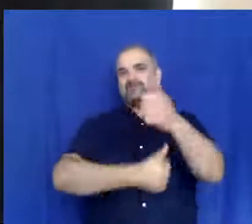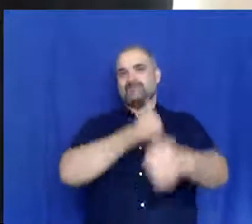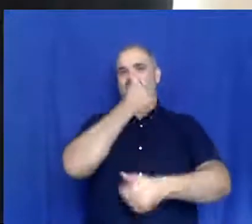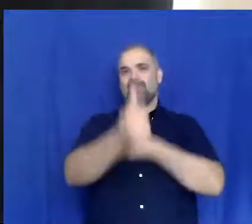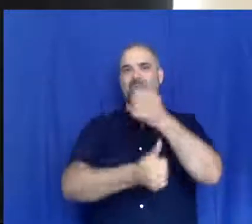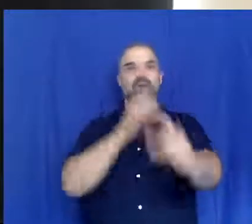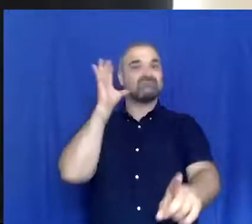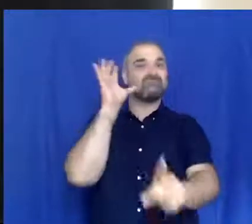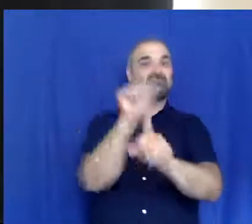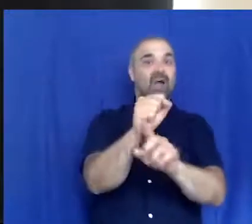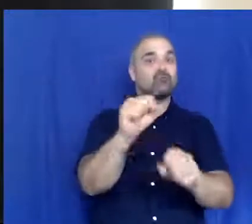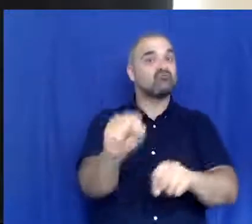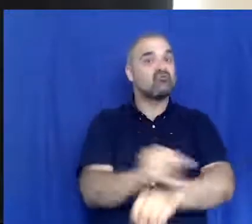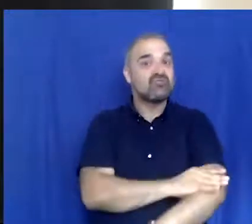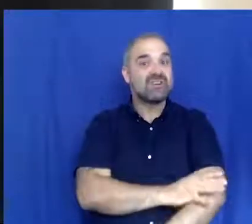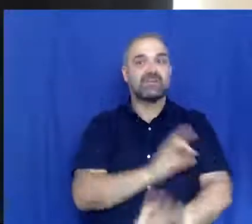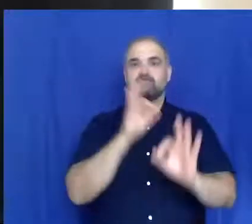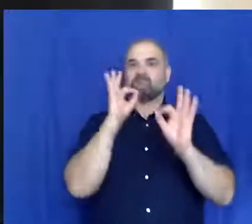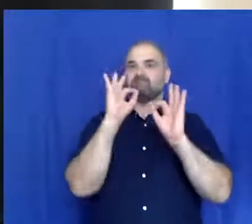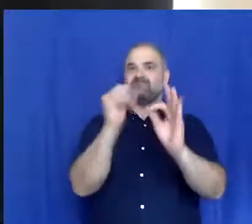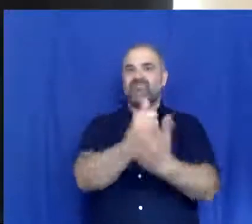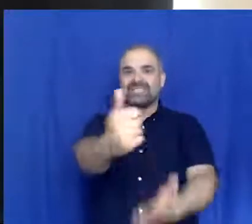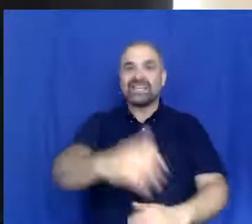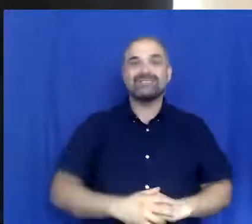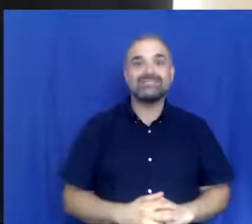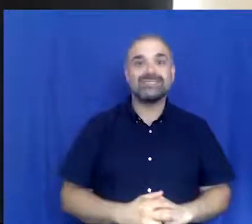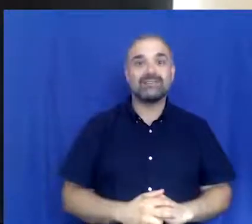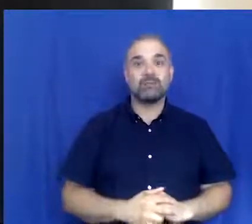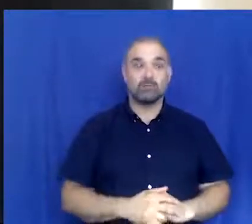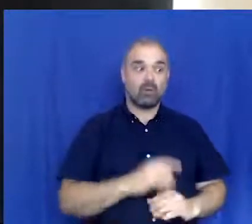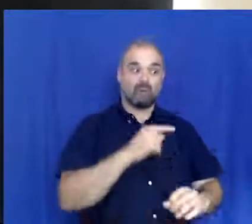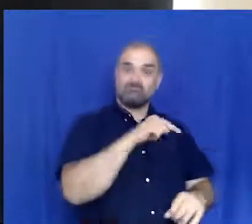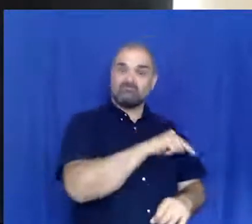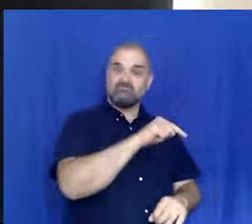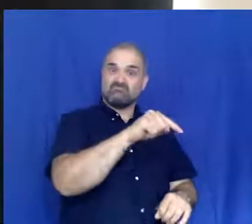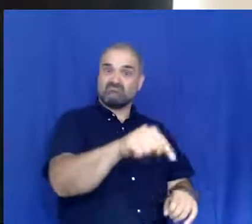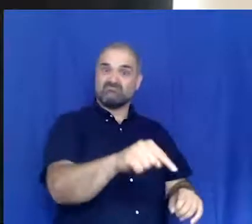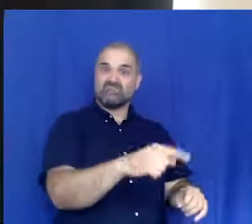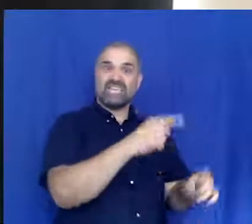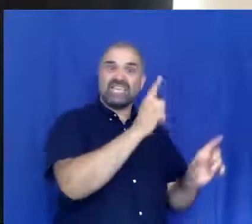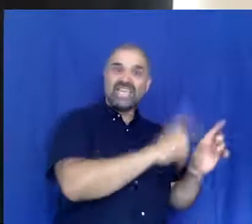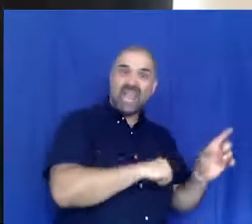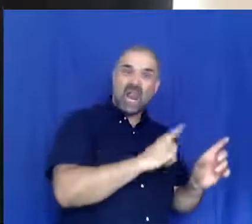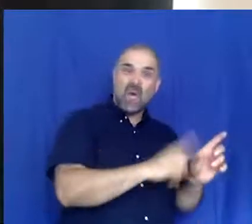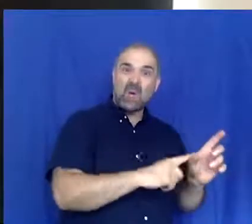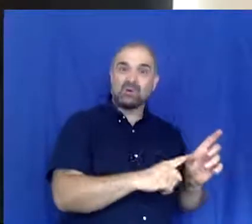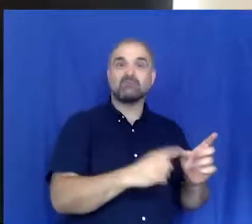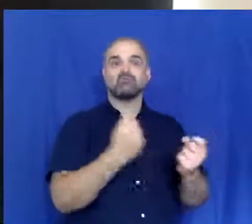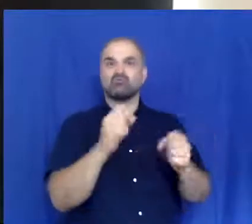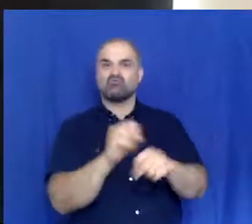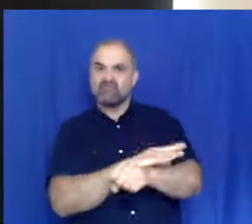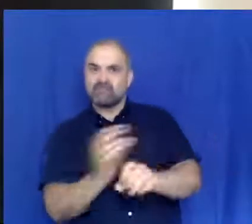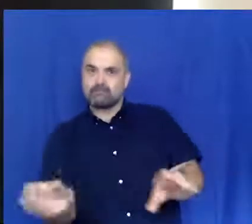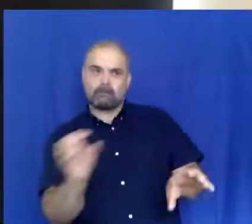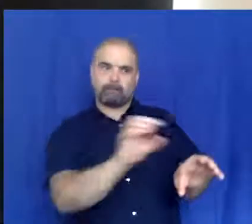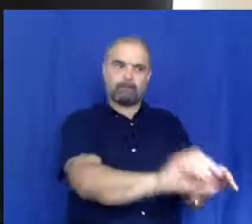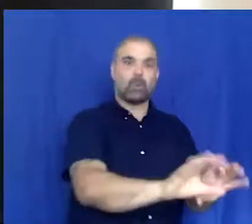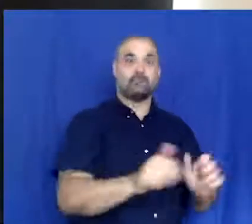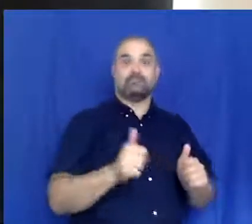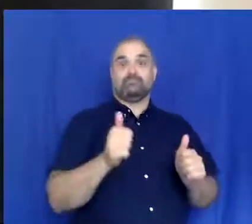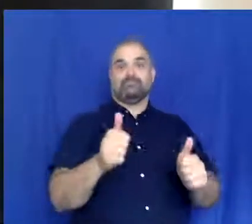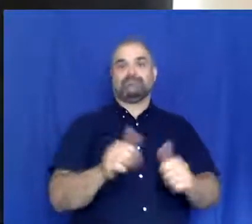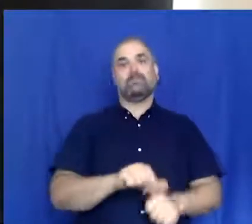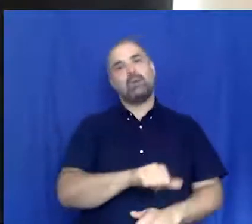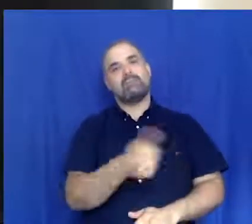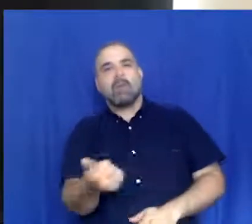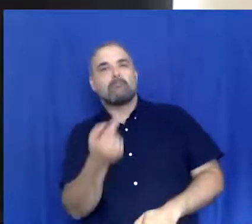Well done for finding something green. Fantastic. Put it next to what you found that's yellow. And let's see